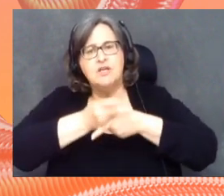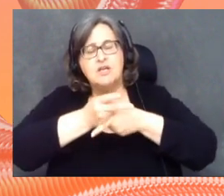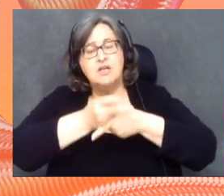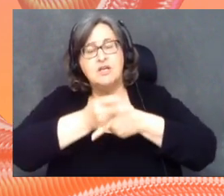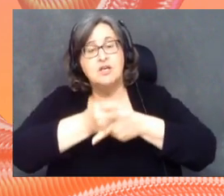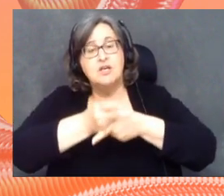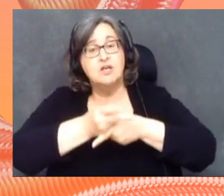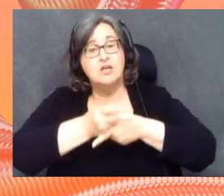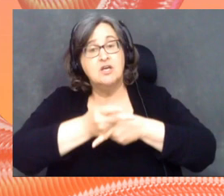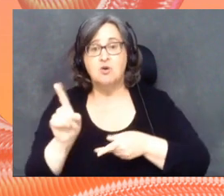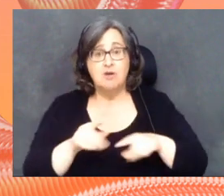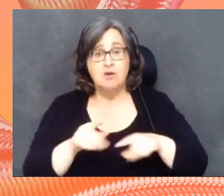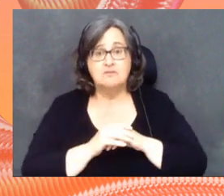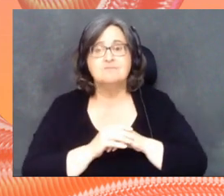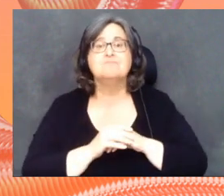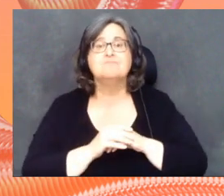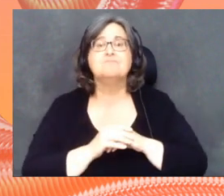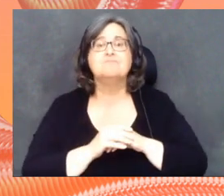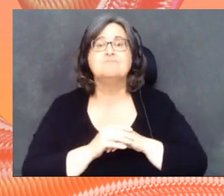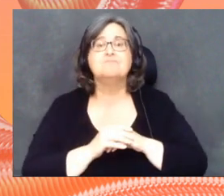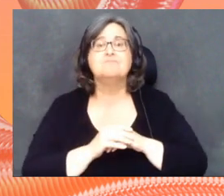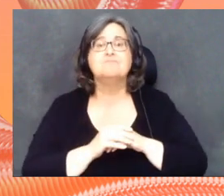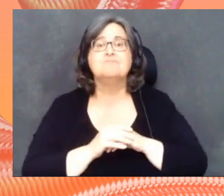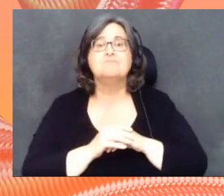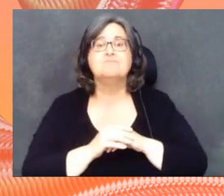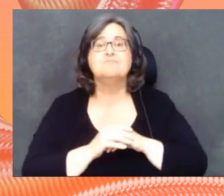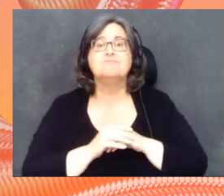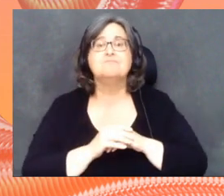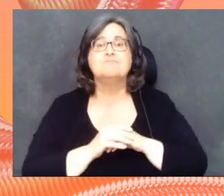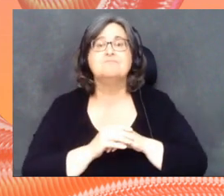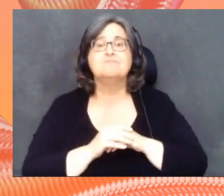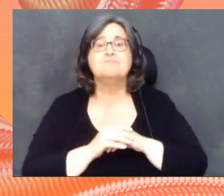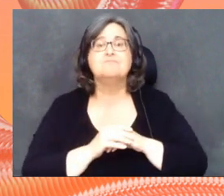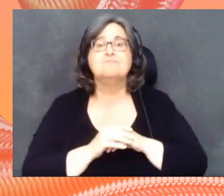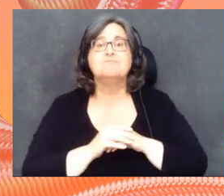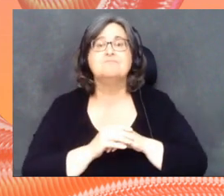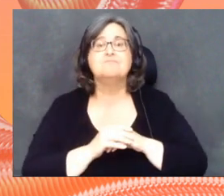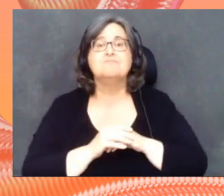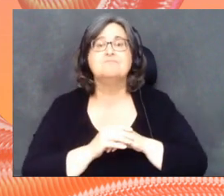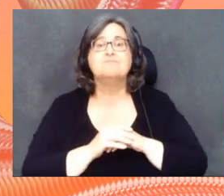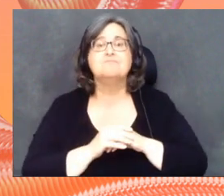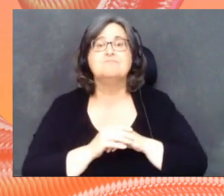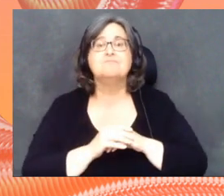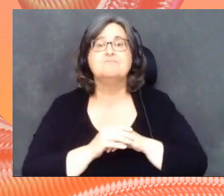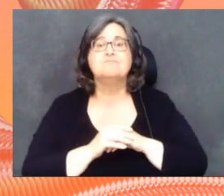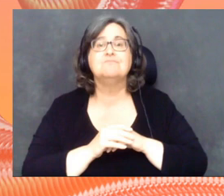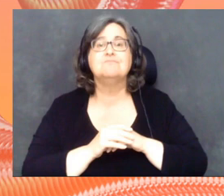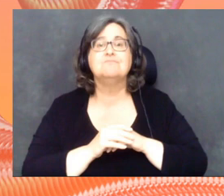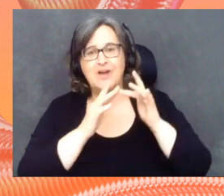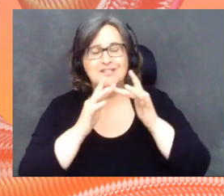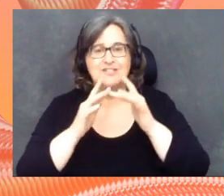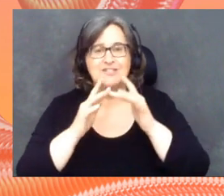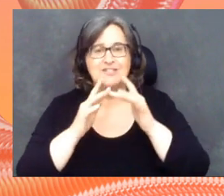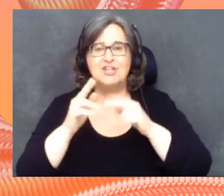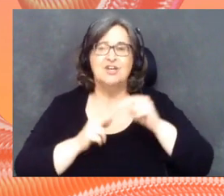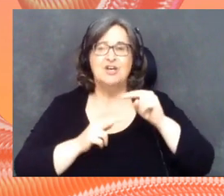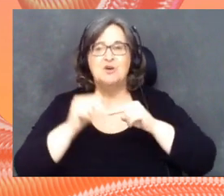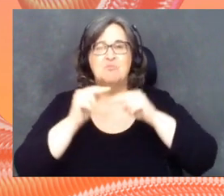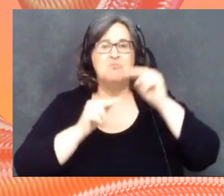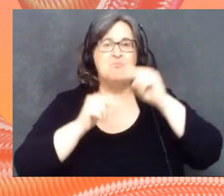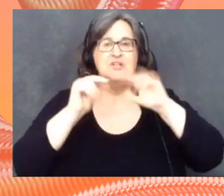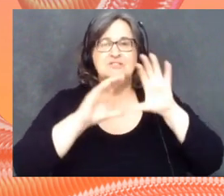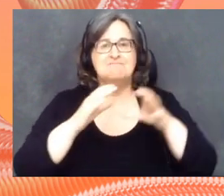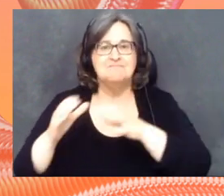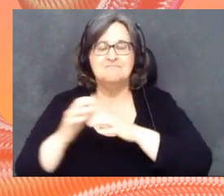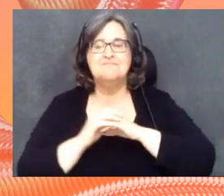happen? In terms of groups of people and gatherings and networks and building community.